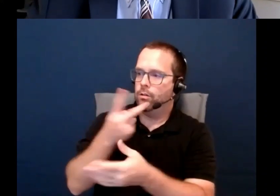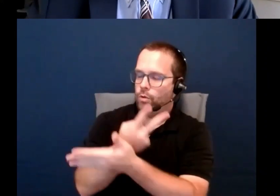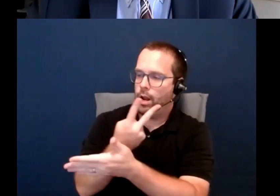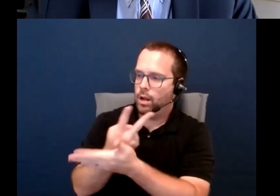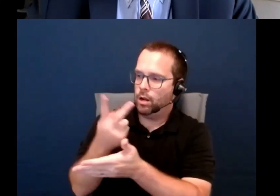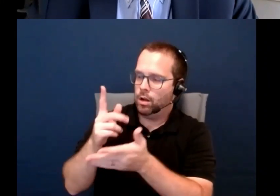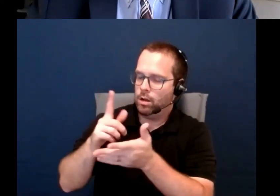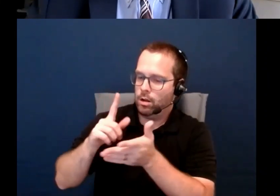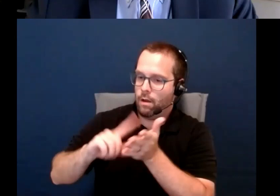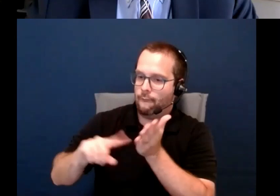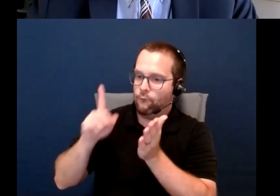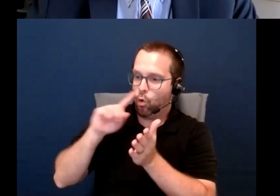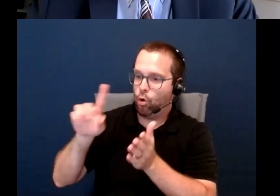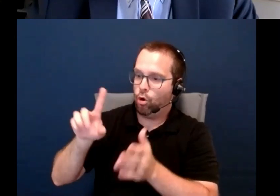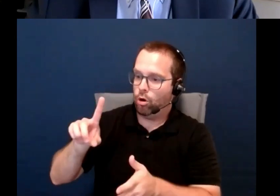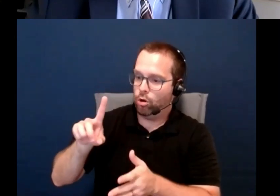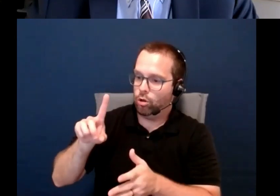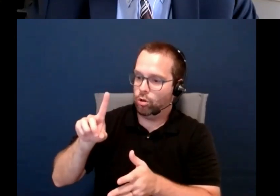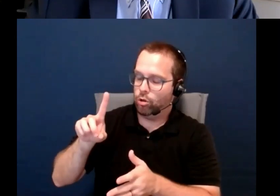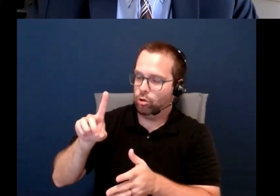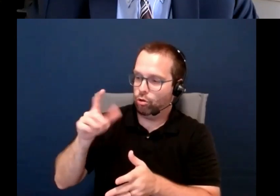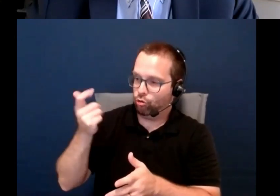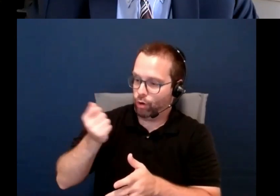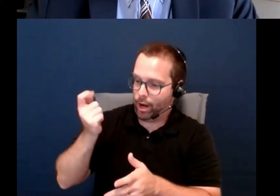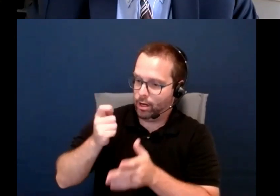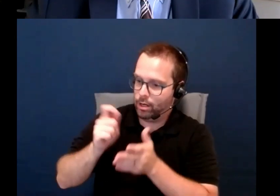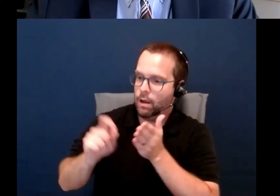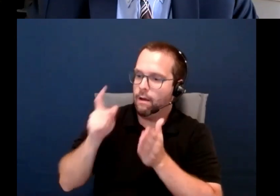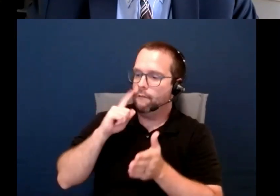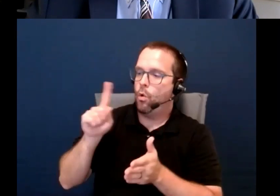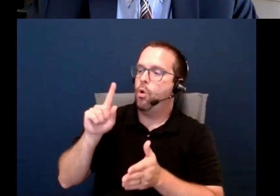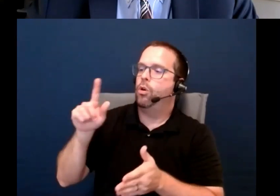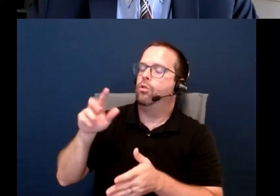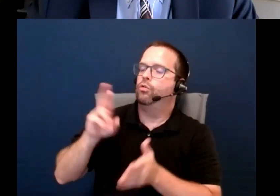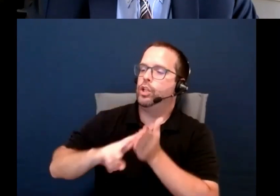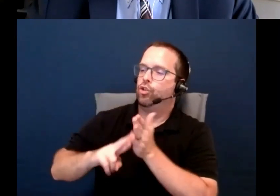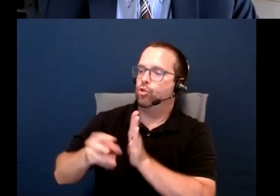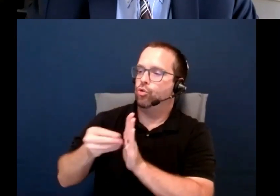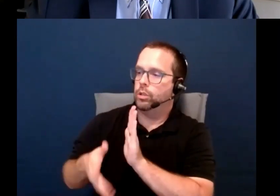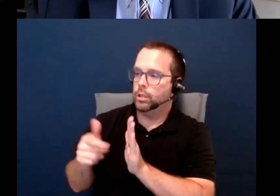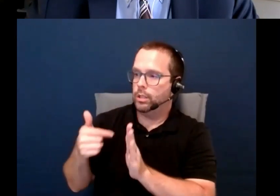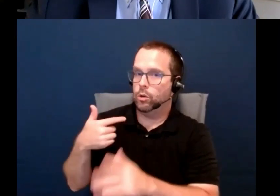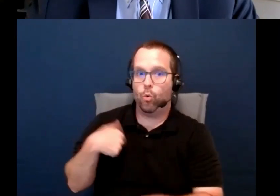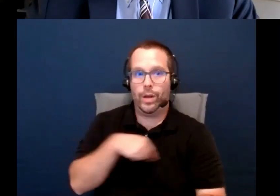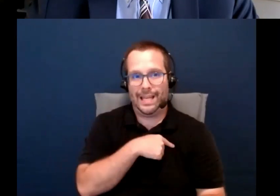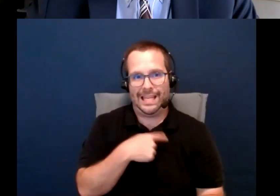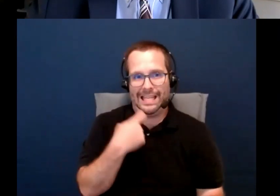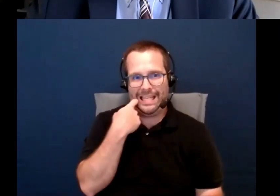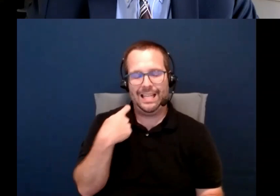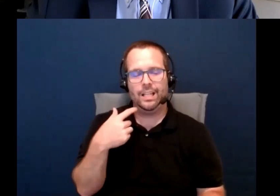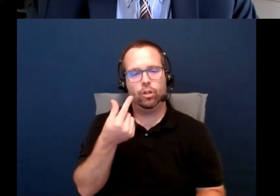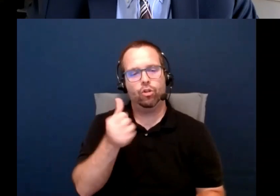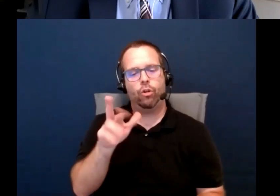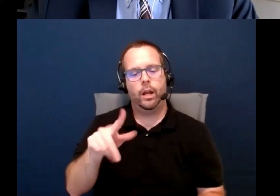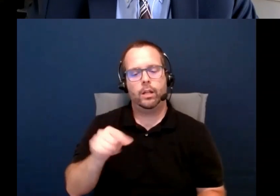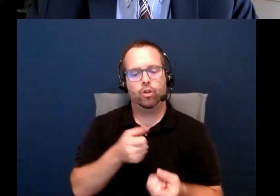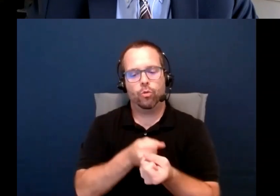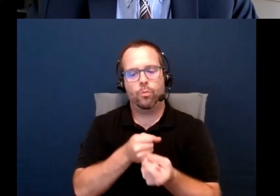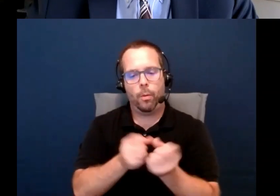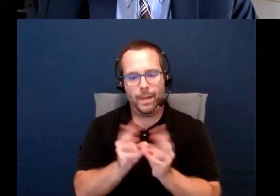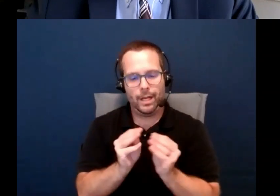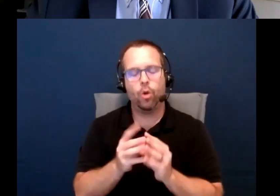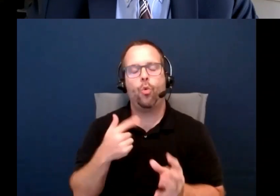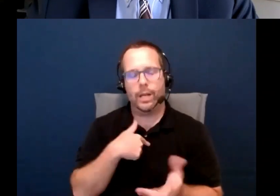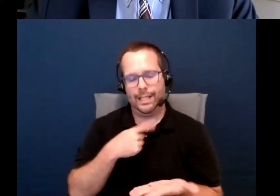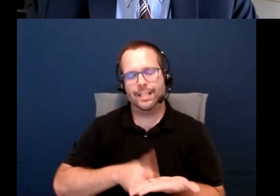career researchers? And at our grants board meeting, we recently discussed indeed creating such a